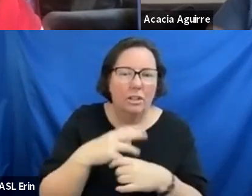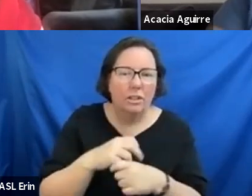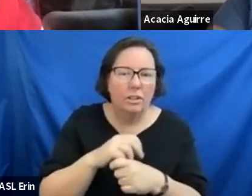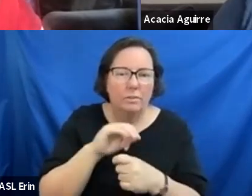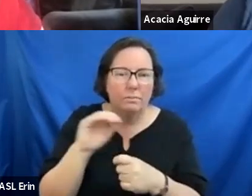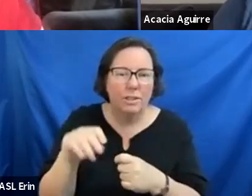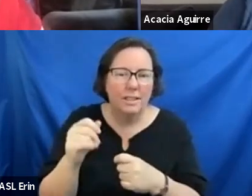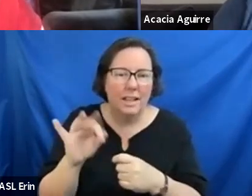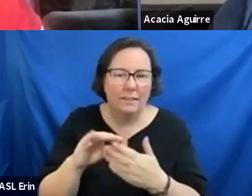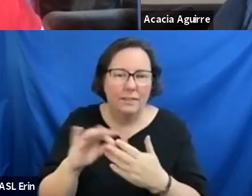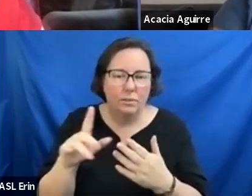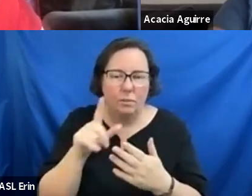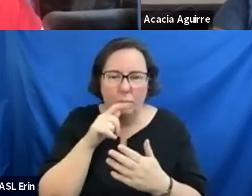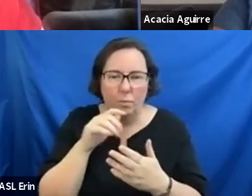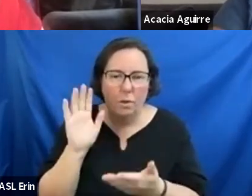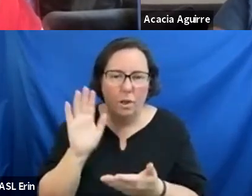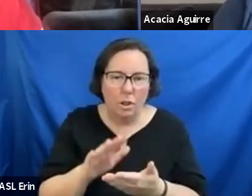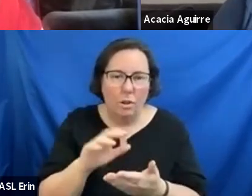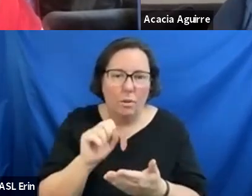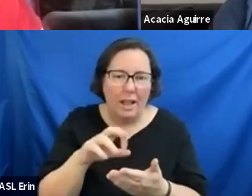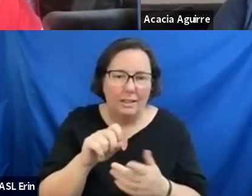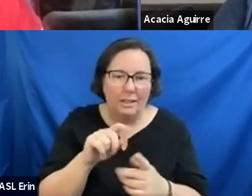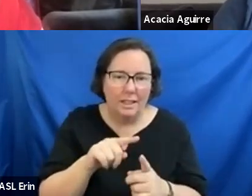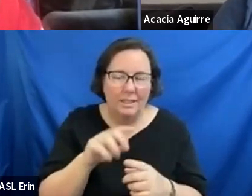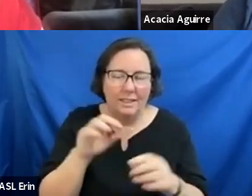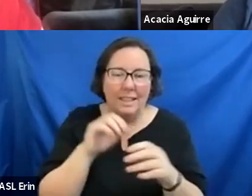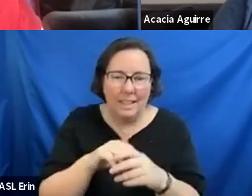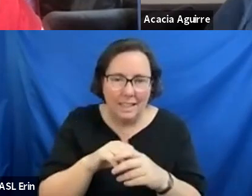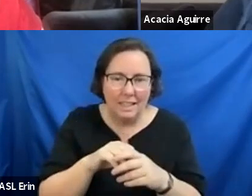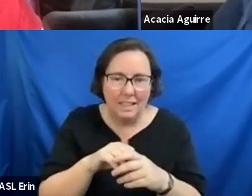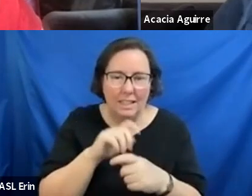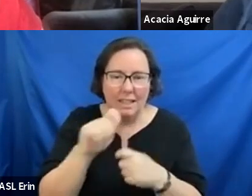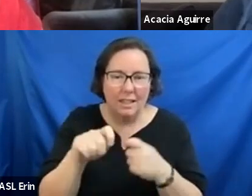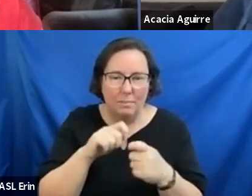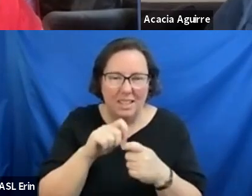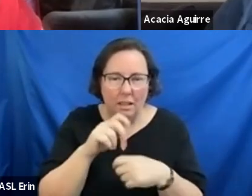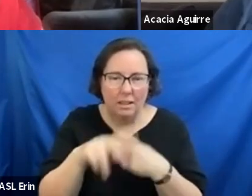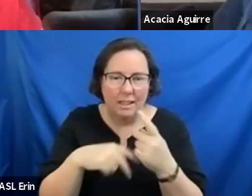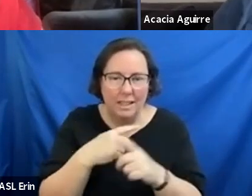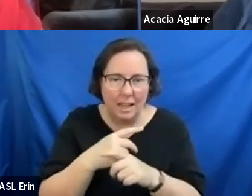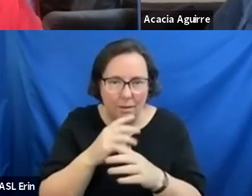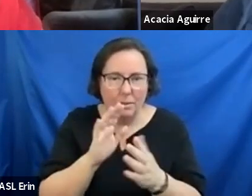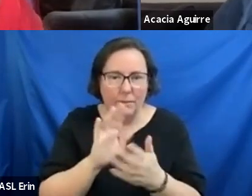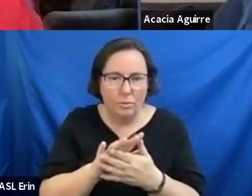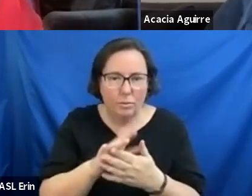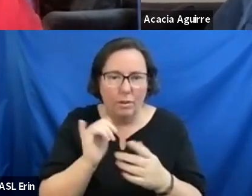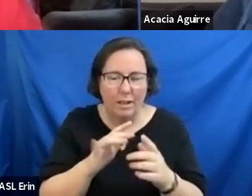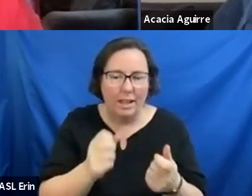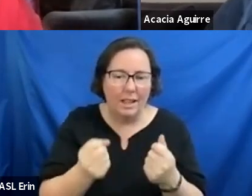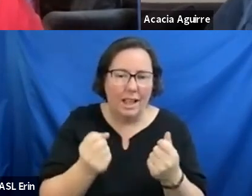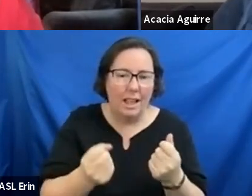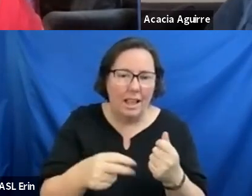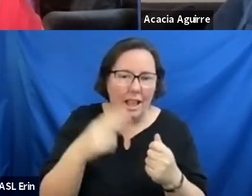of students with a lower socioeconomic status in a particular school type?